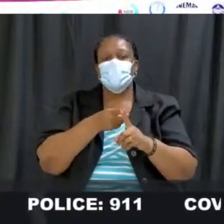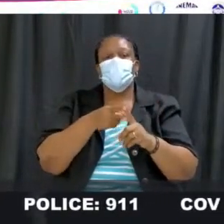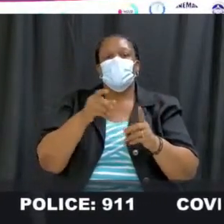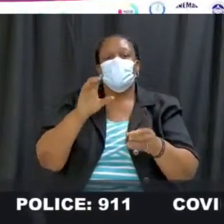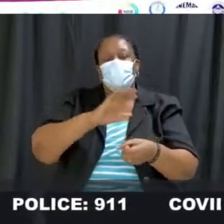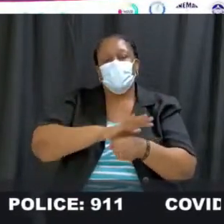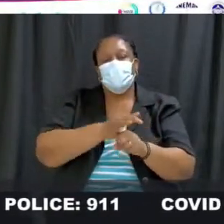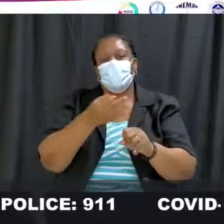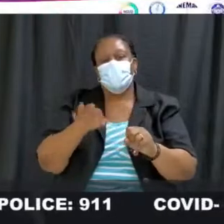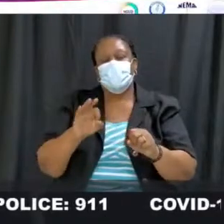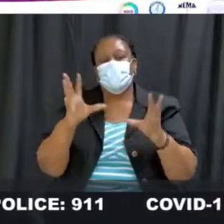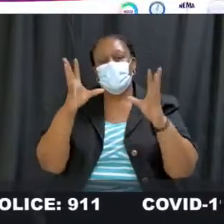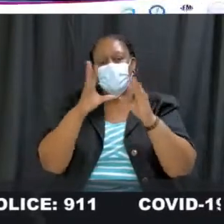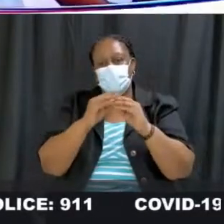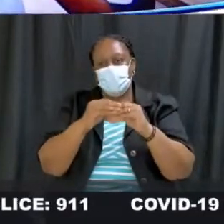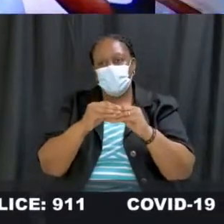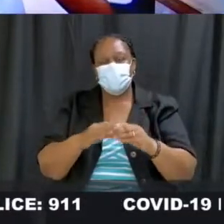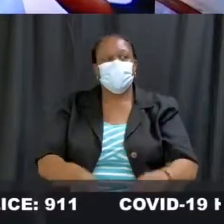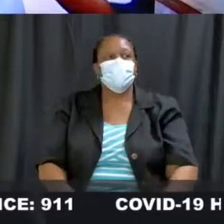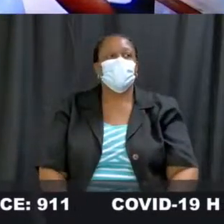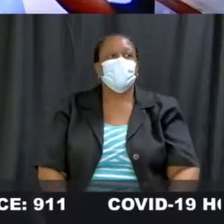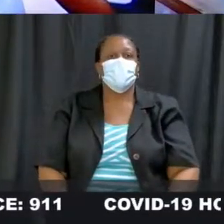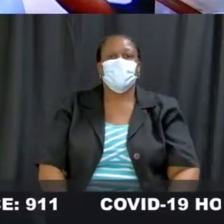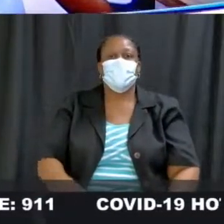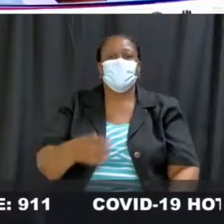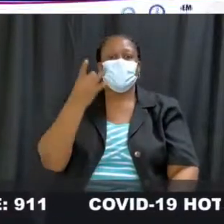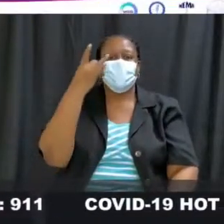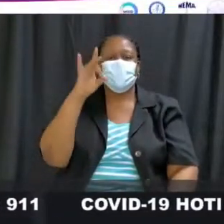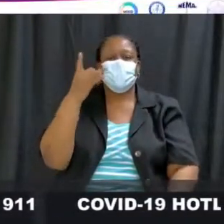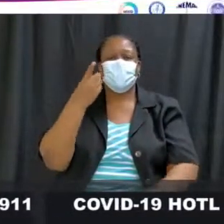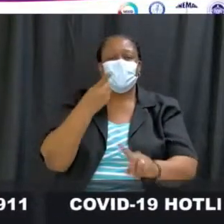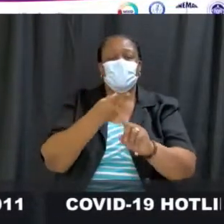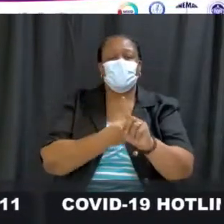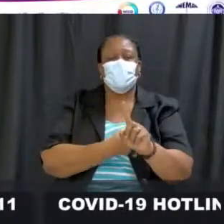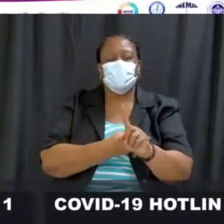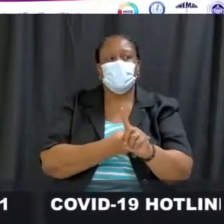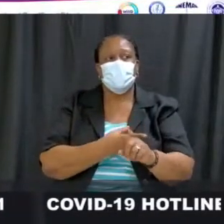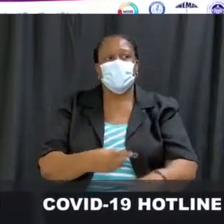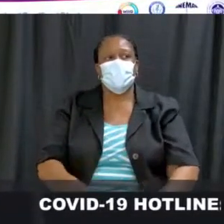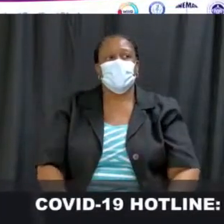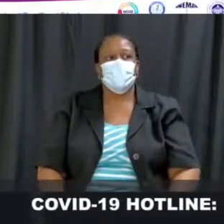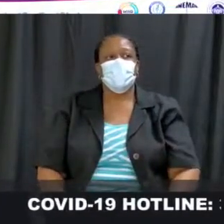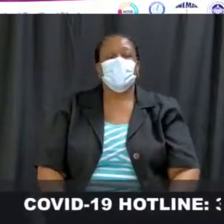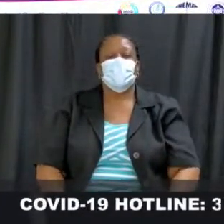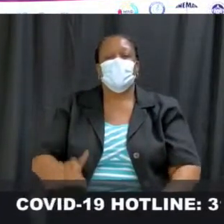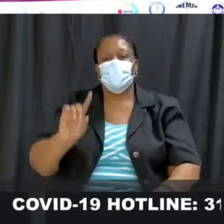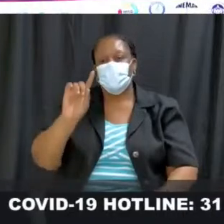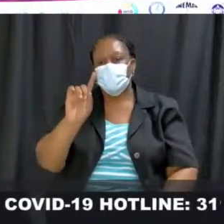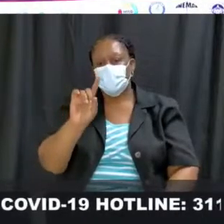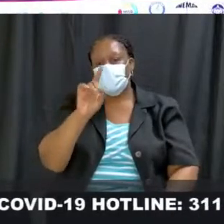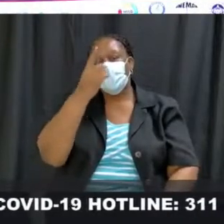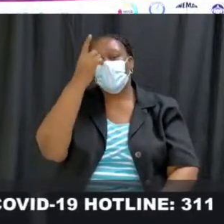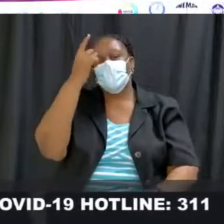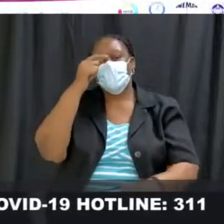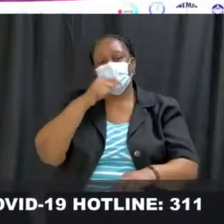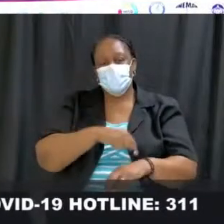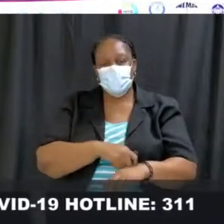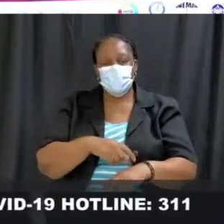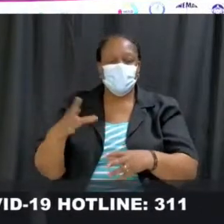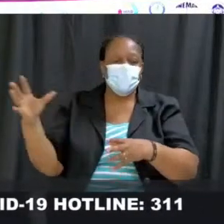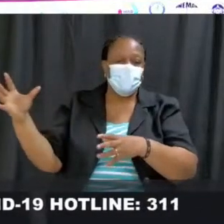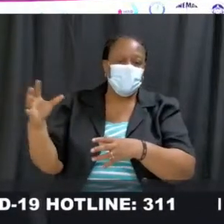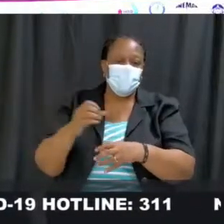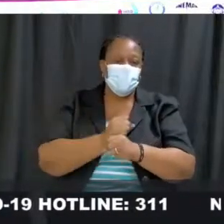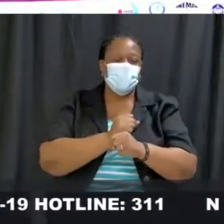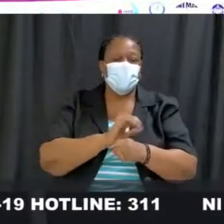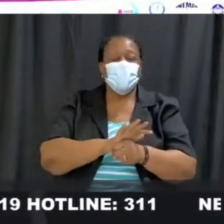As Dr. Laws said, it's 18 months since we've had the pandemic here in the